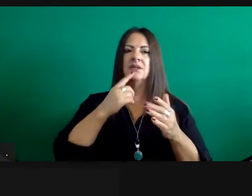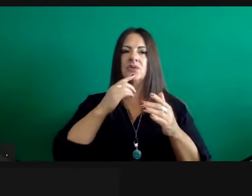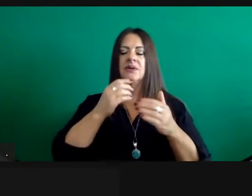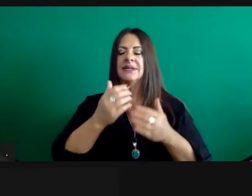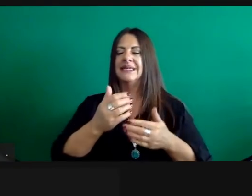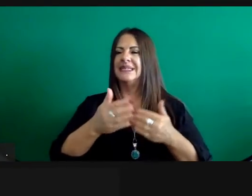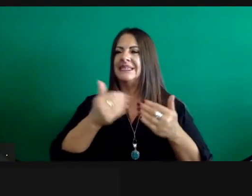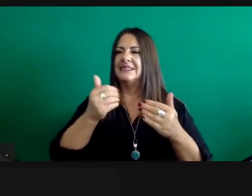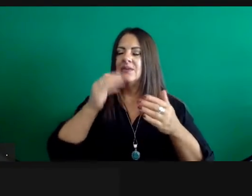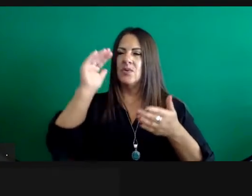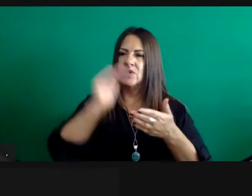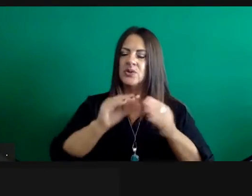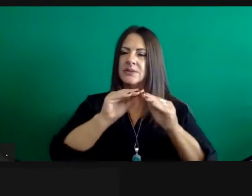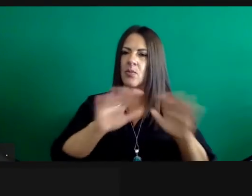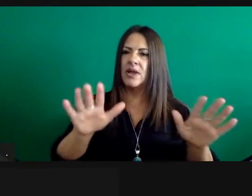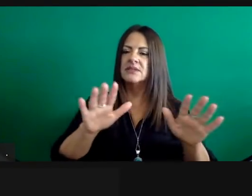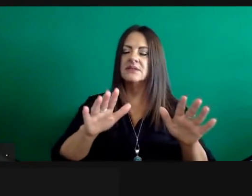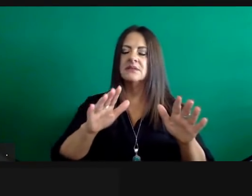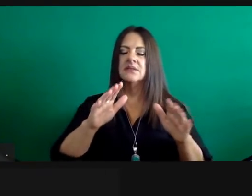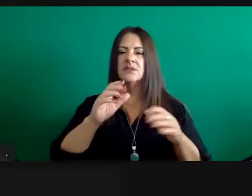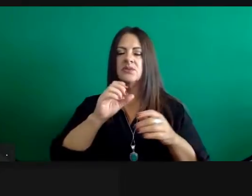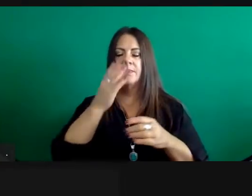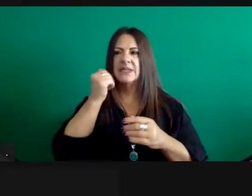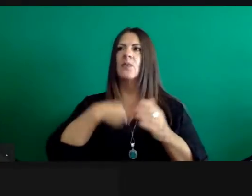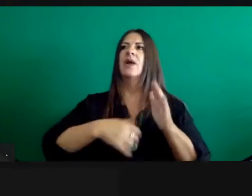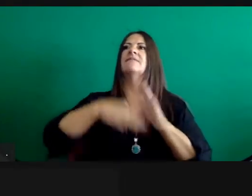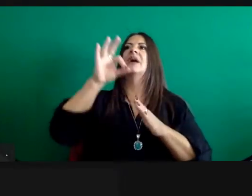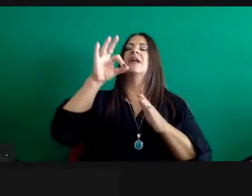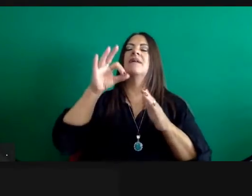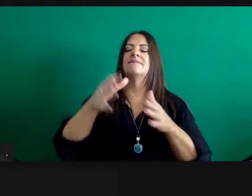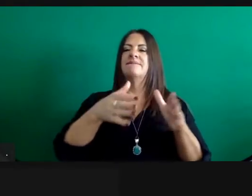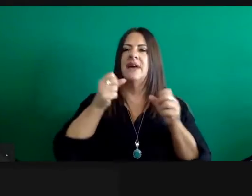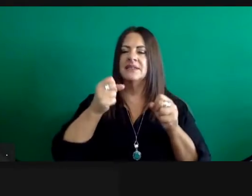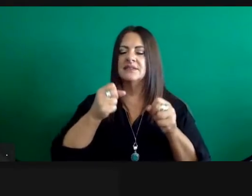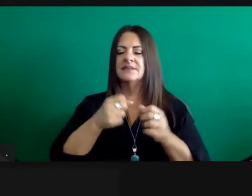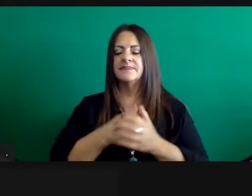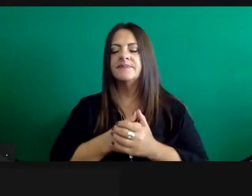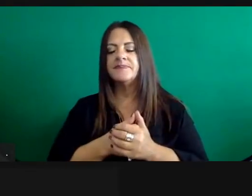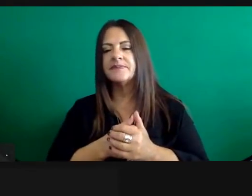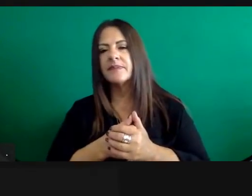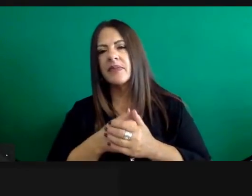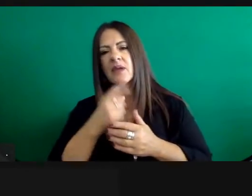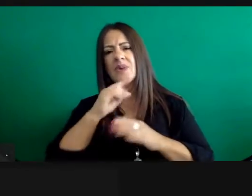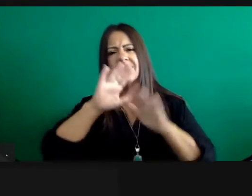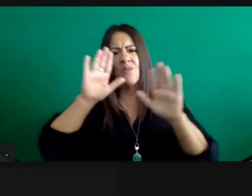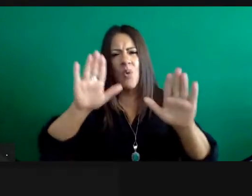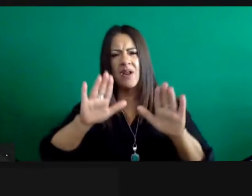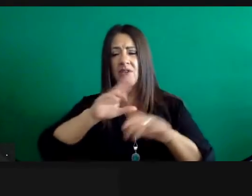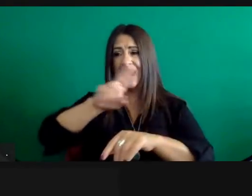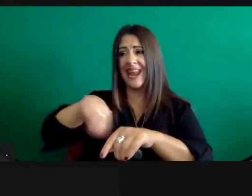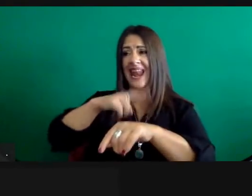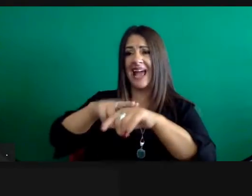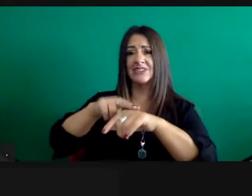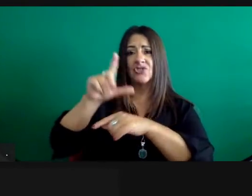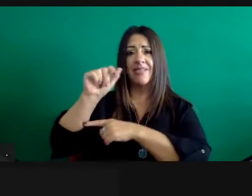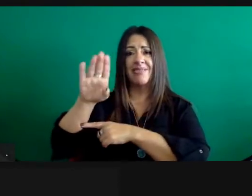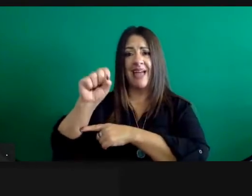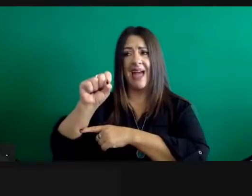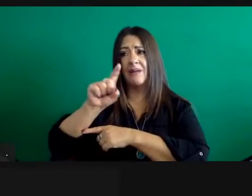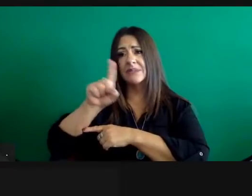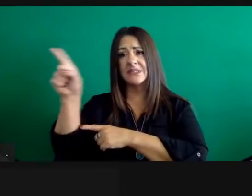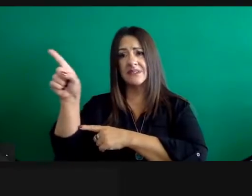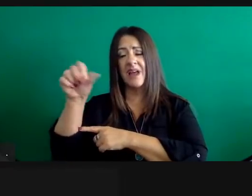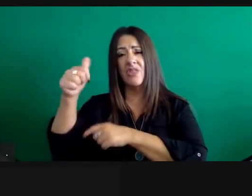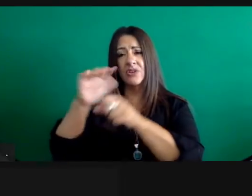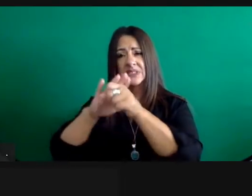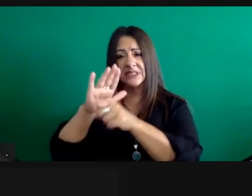some other states, because we not only have depended on our national partners who have been wonderful on testing, our local labs, which